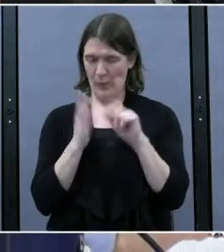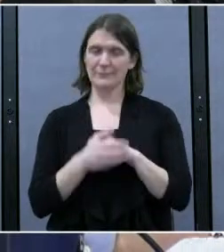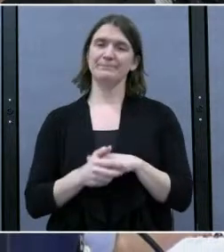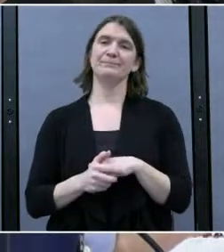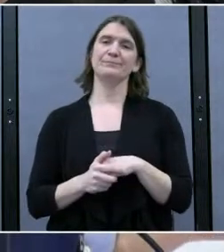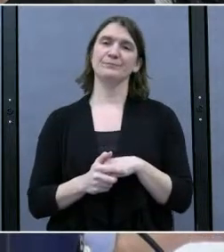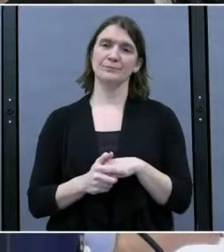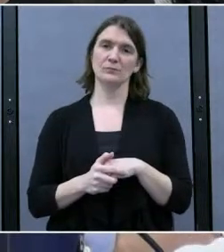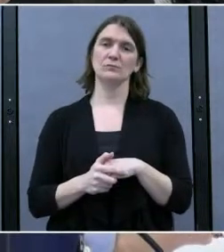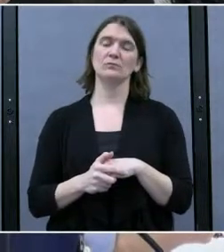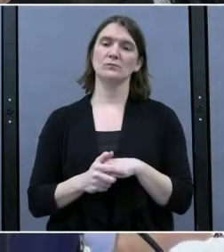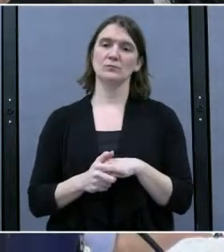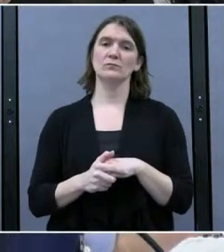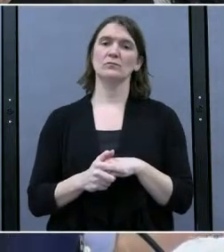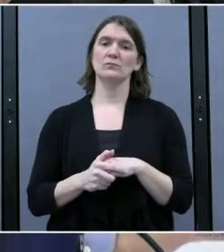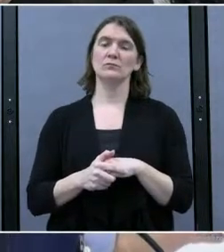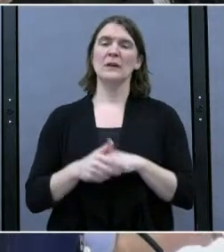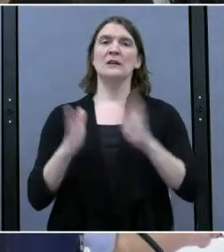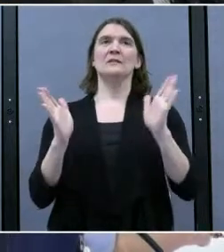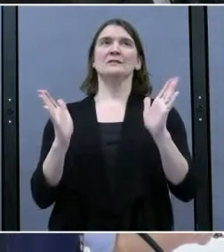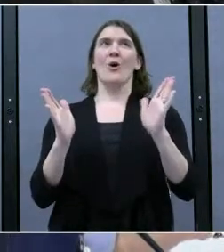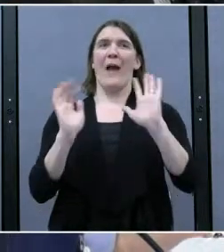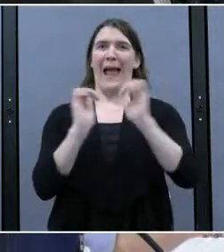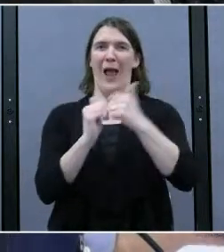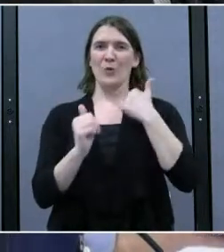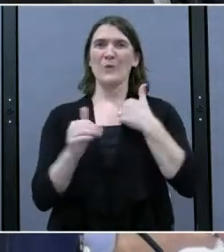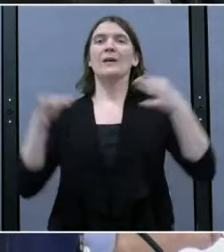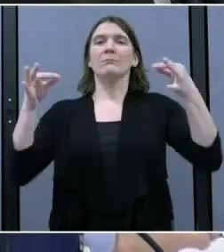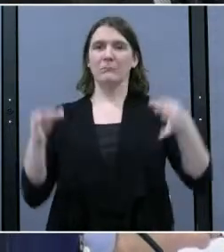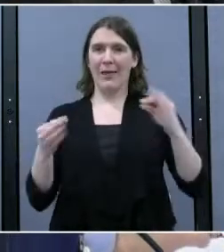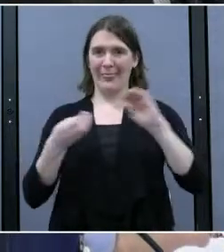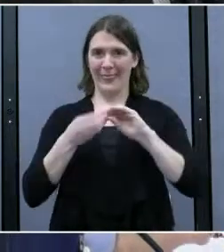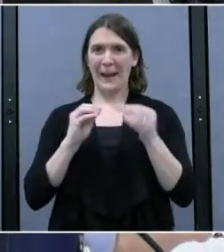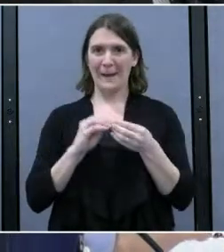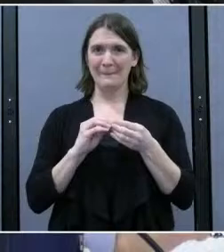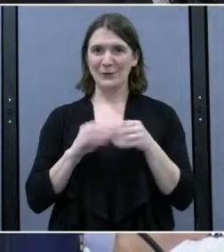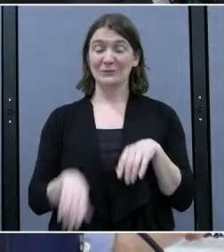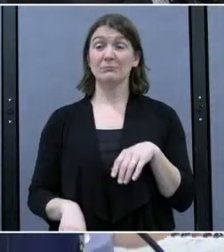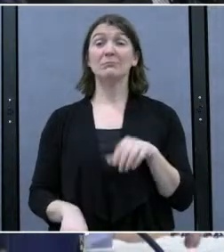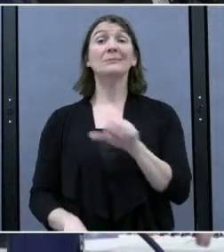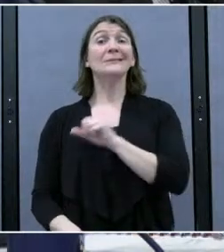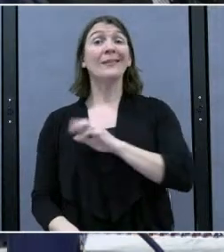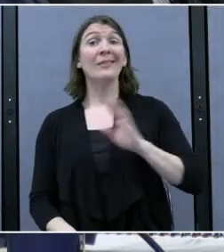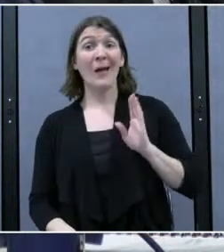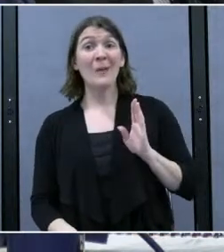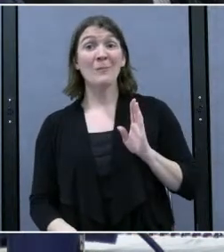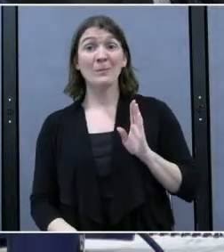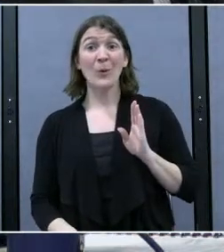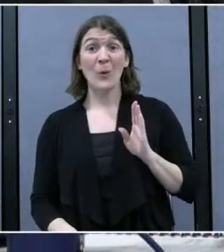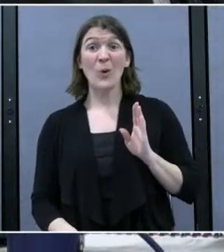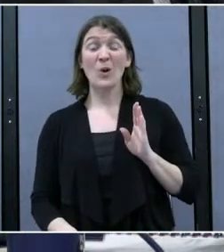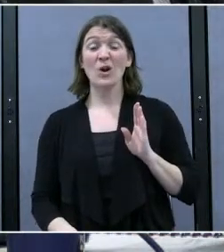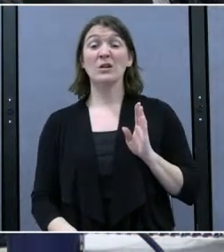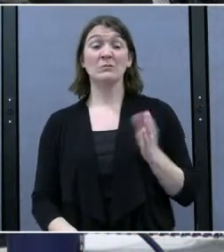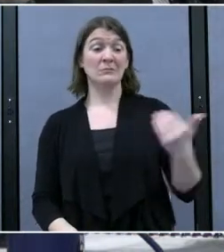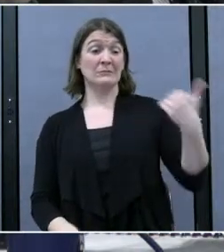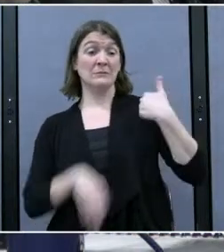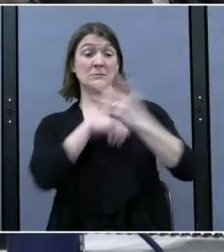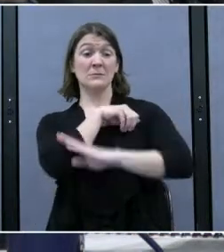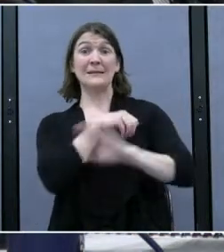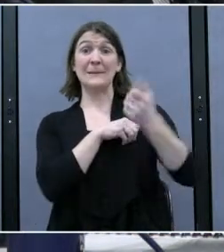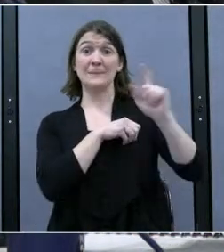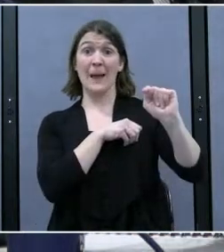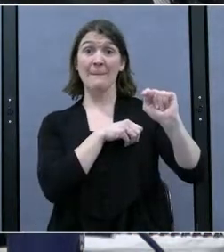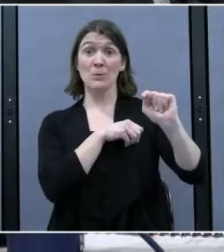I want to talk about how we got here. So the select board took an action in